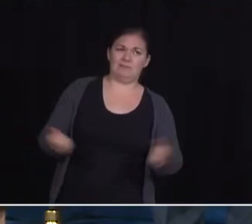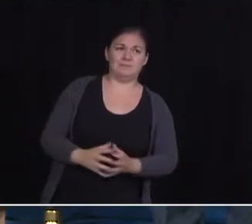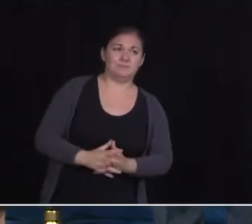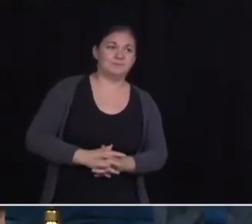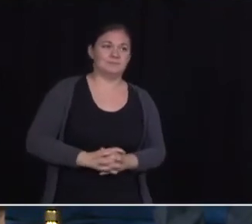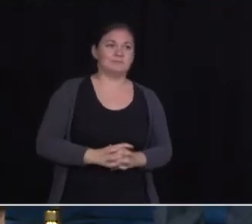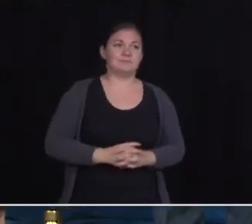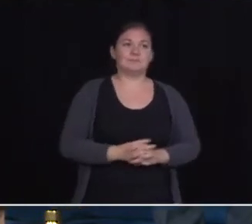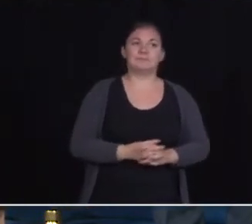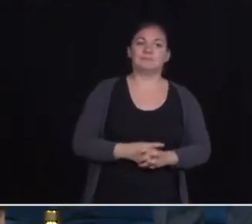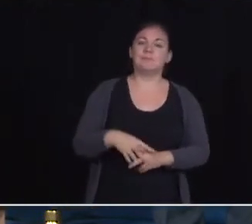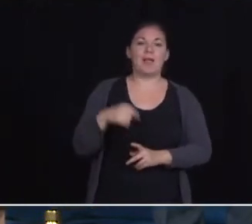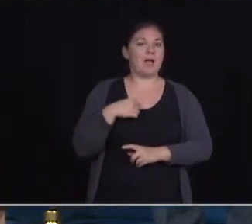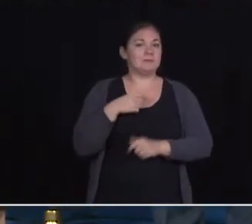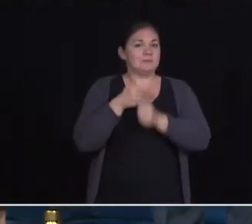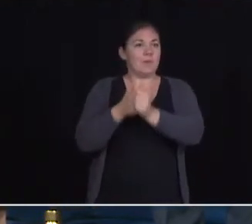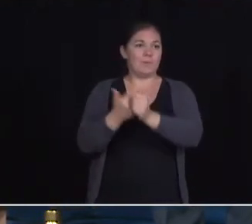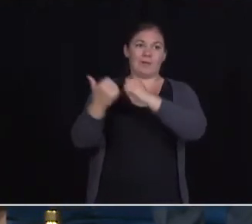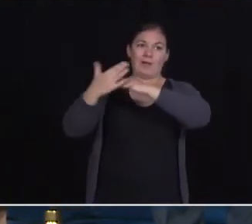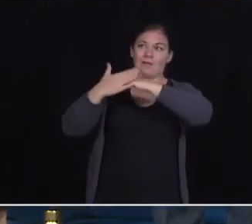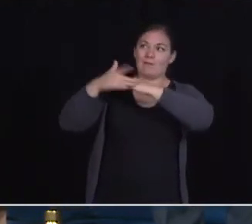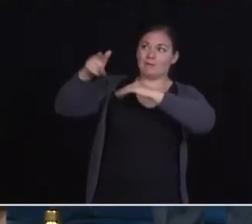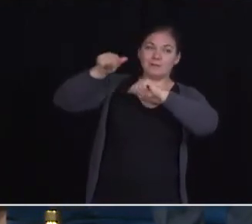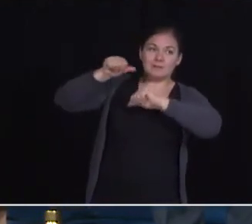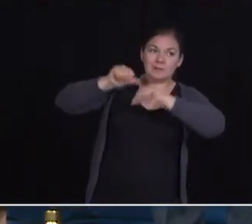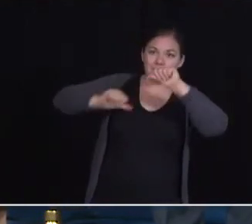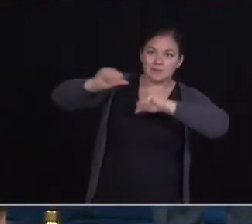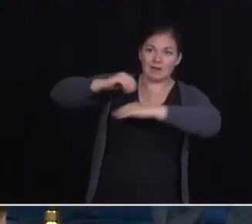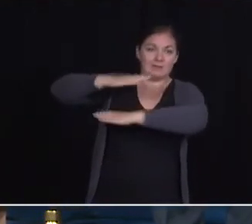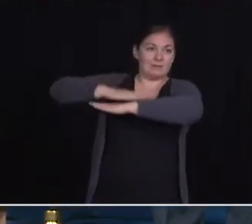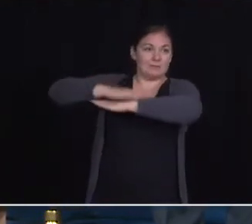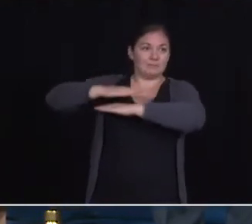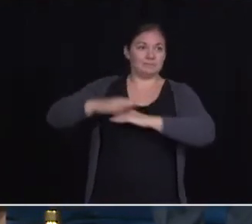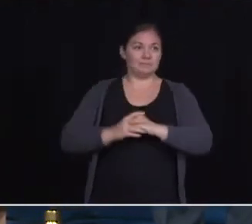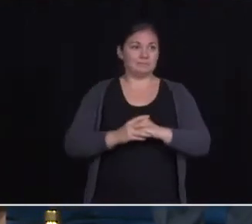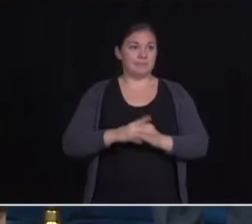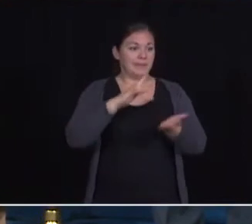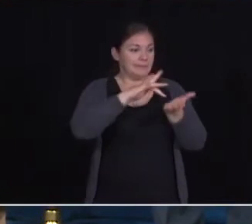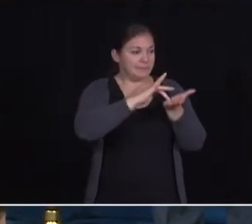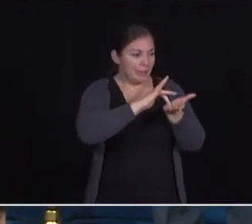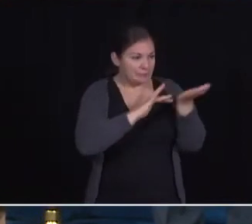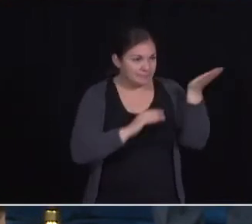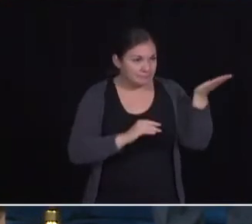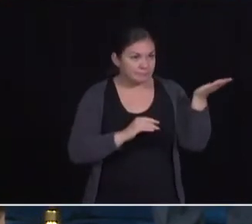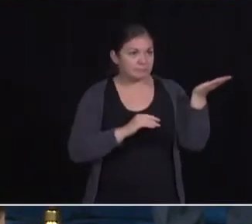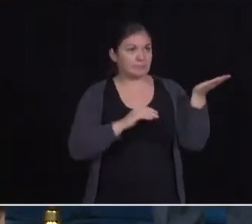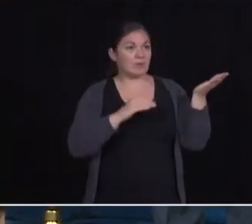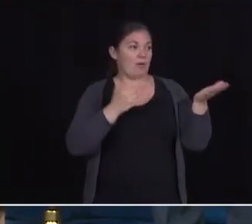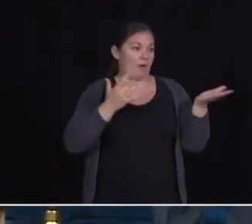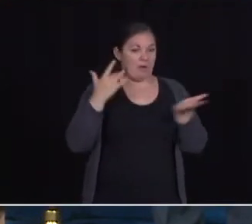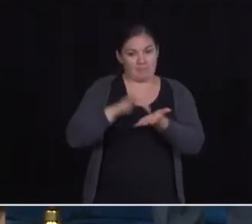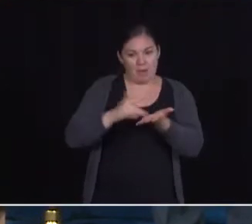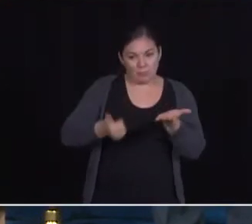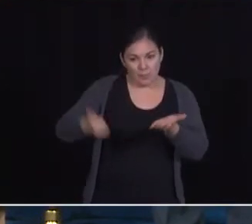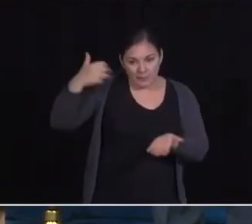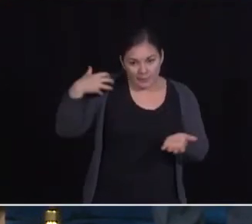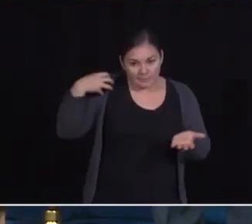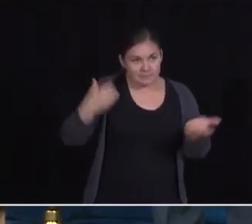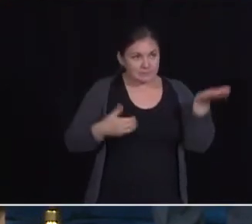our epidemiologists, and I got advised last night, and I went through the briefing at 7 o'clock last